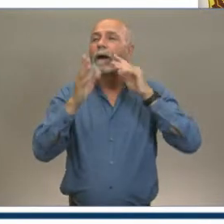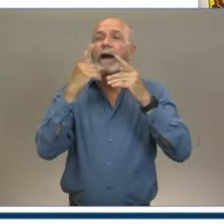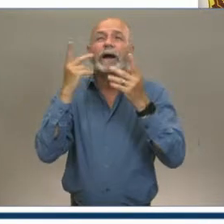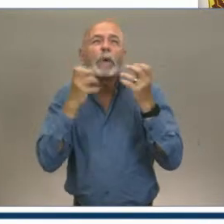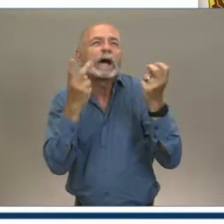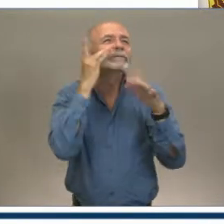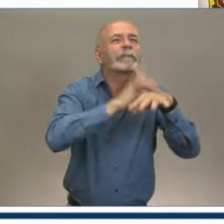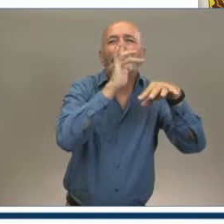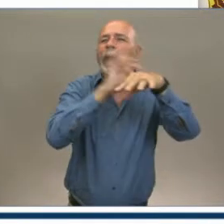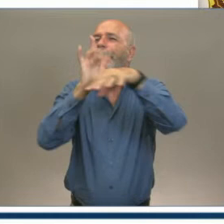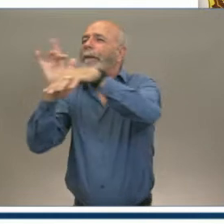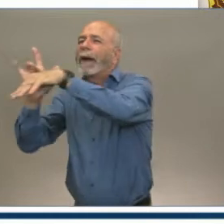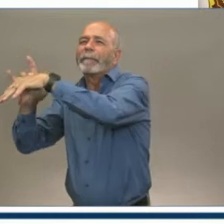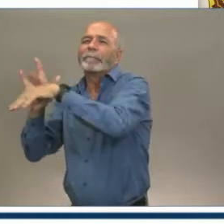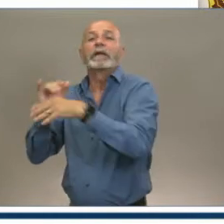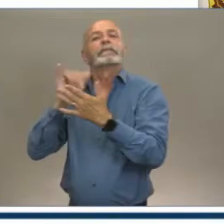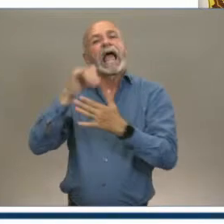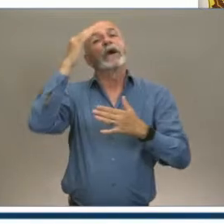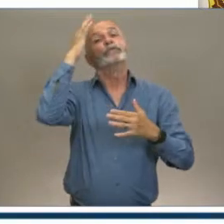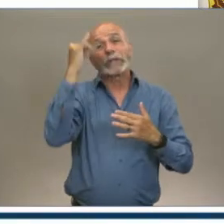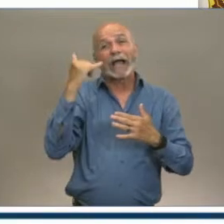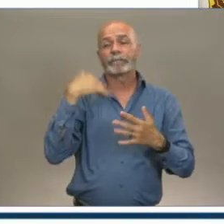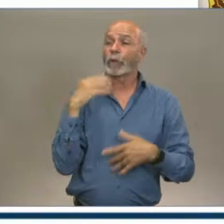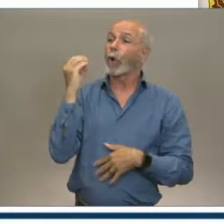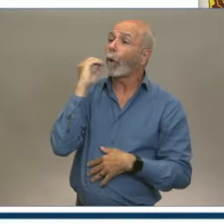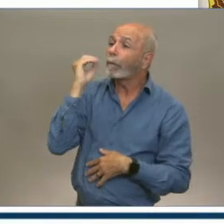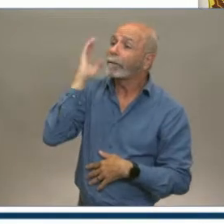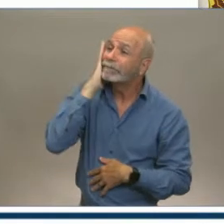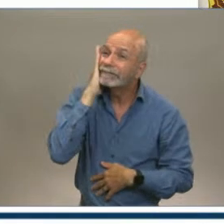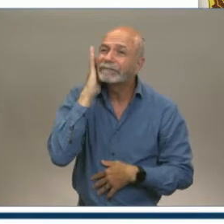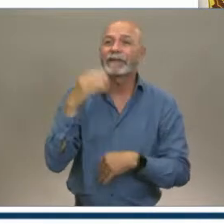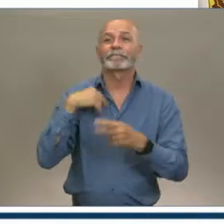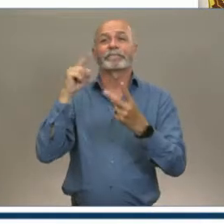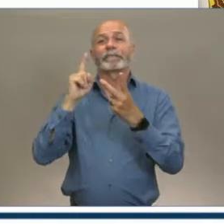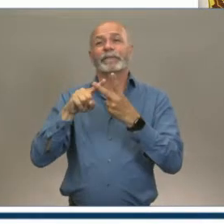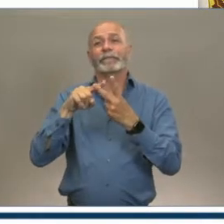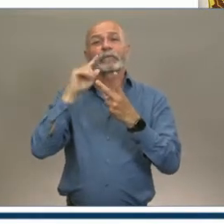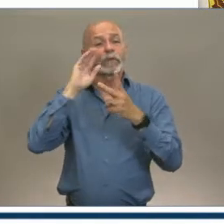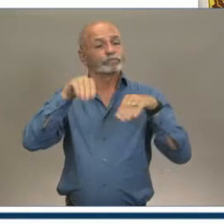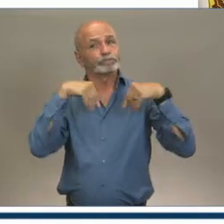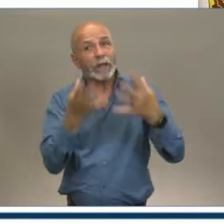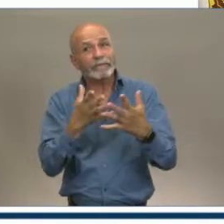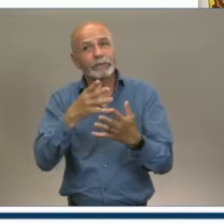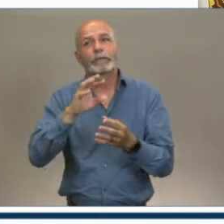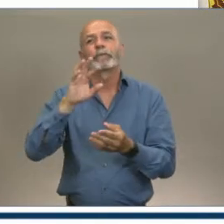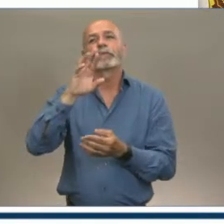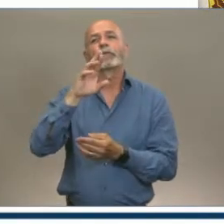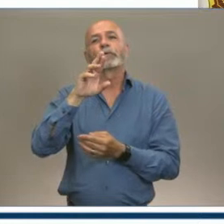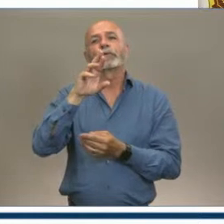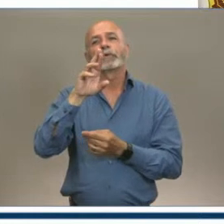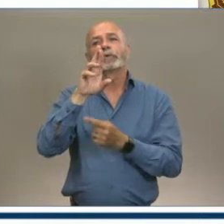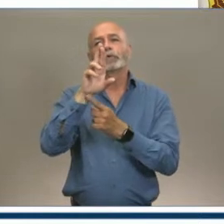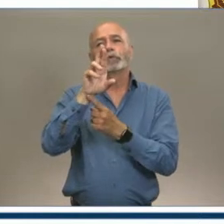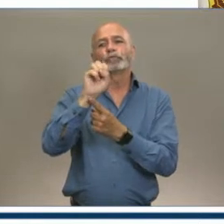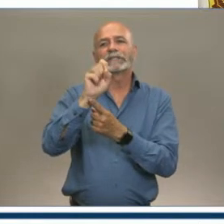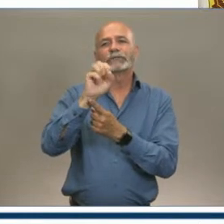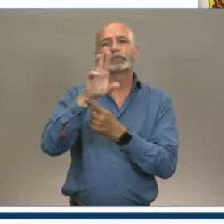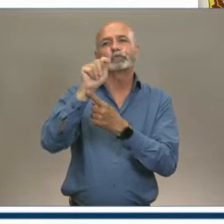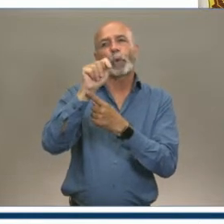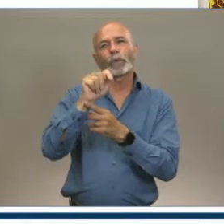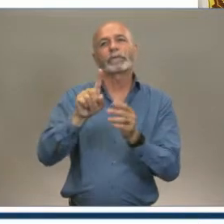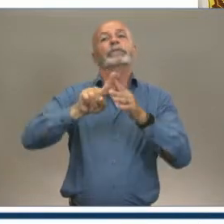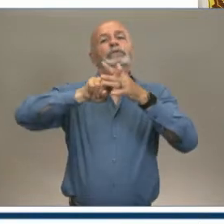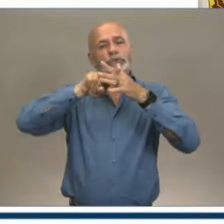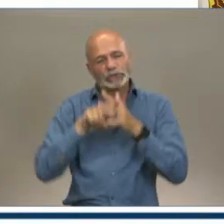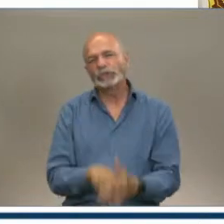why we are investing in the accommodation sector, and we are providing the restart money. In July and August, we will offer free admission